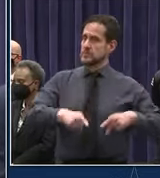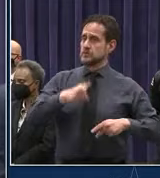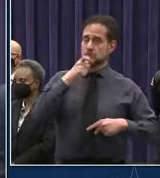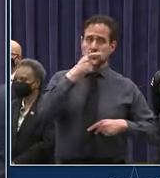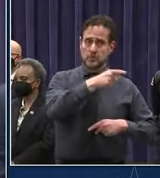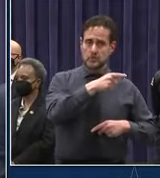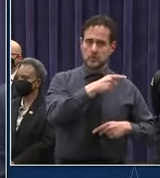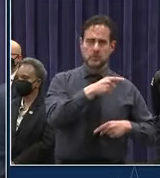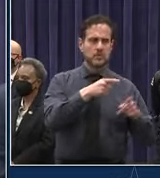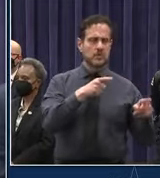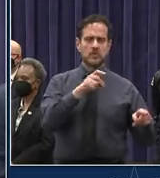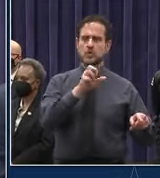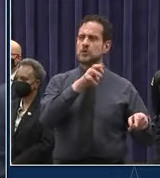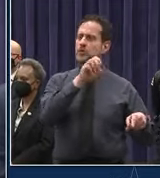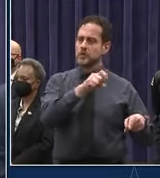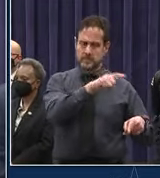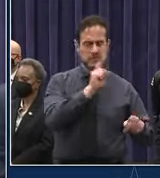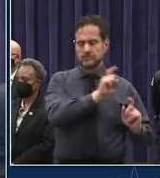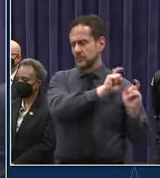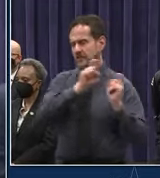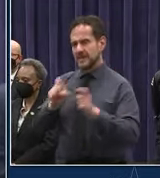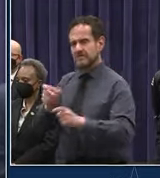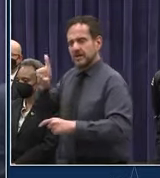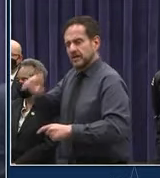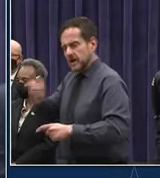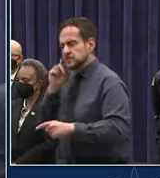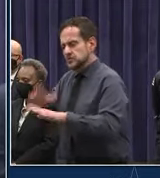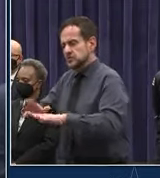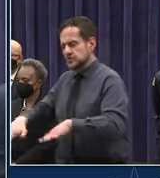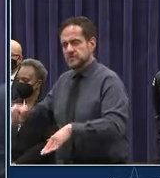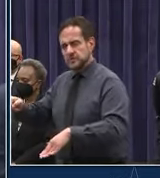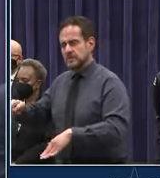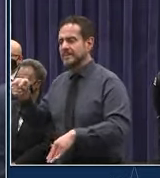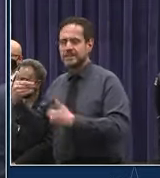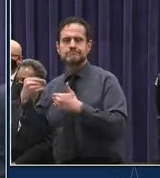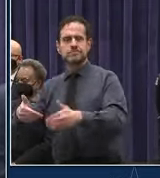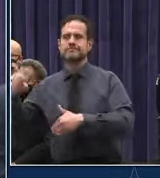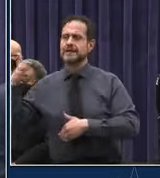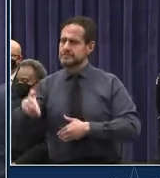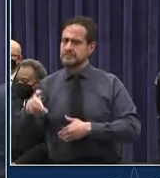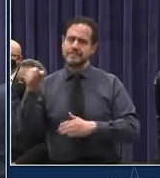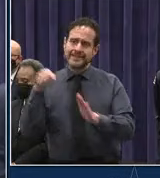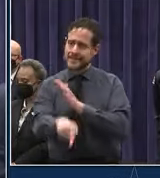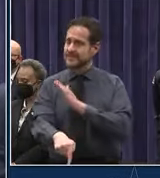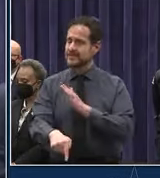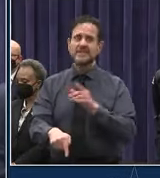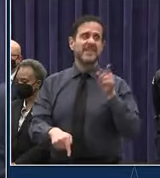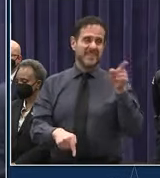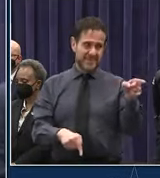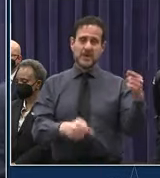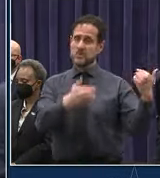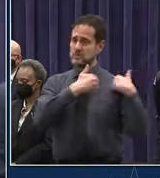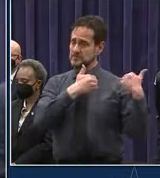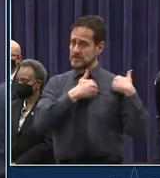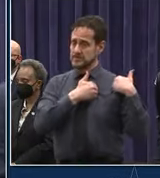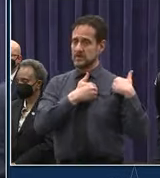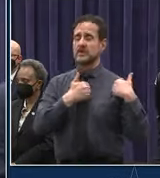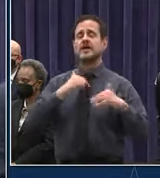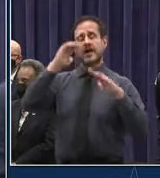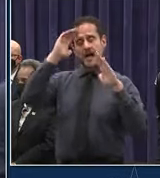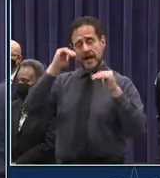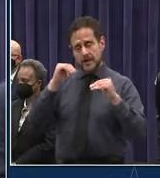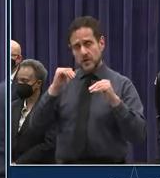criminals for what's happening in our communities, in our city. And I hope State Attorney's office and she